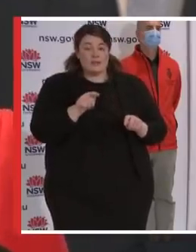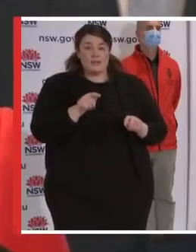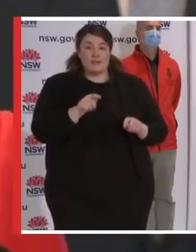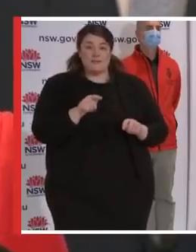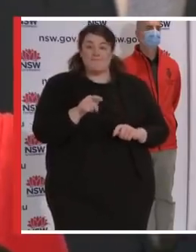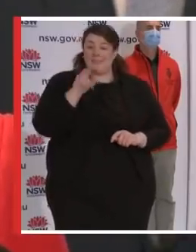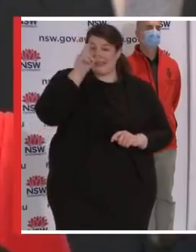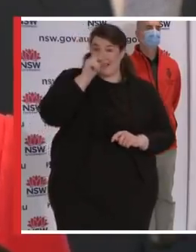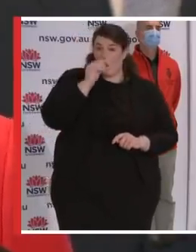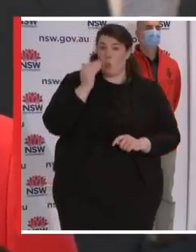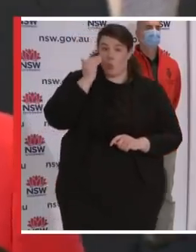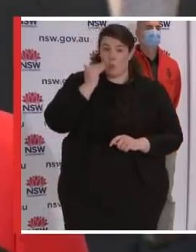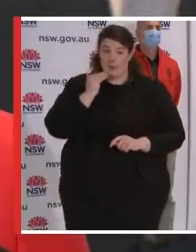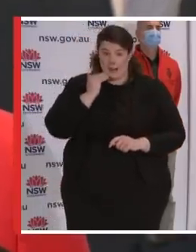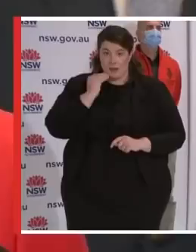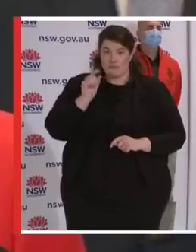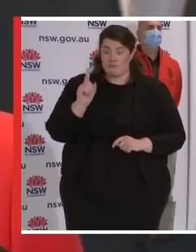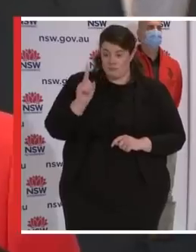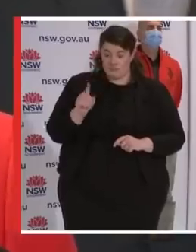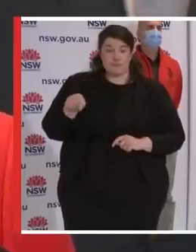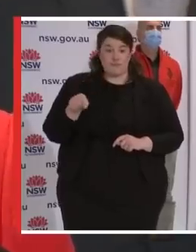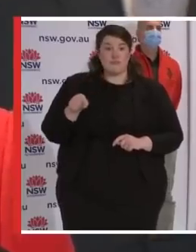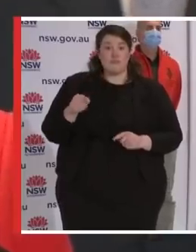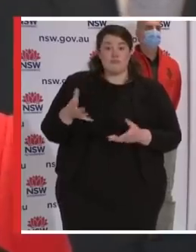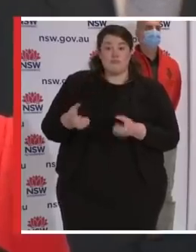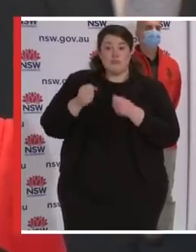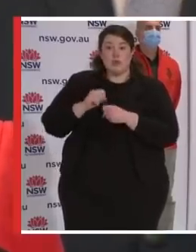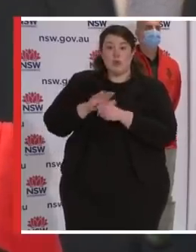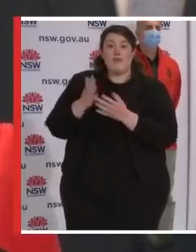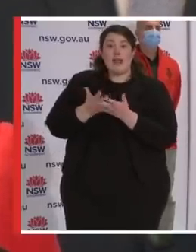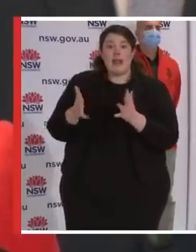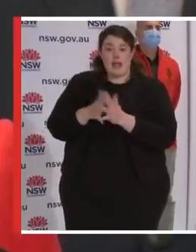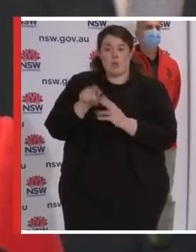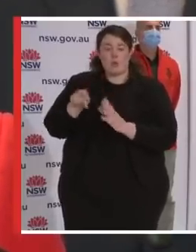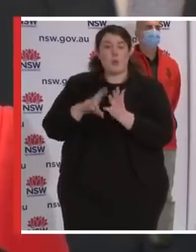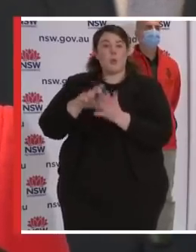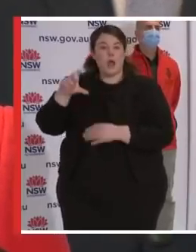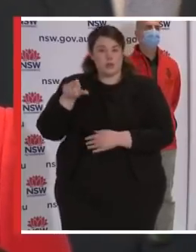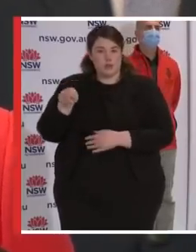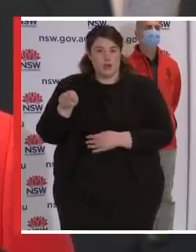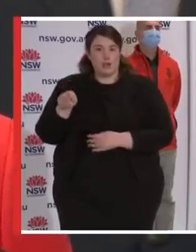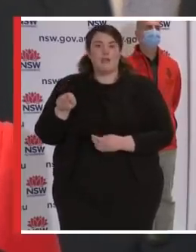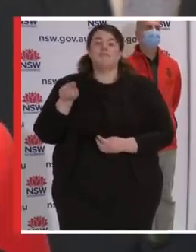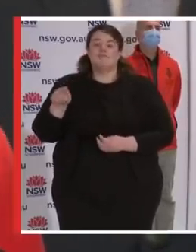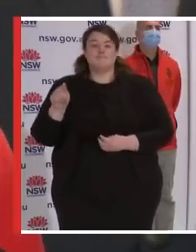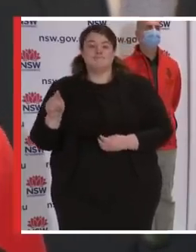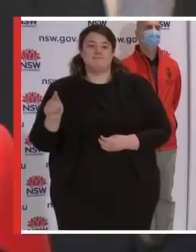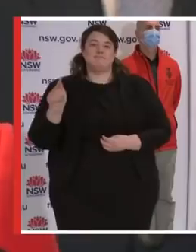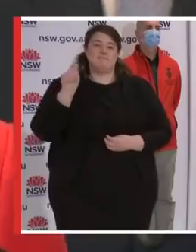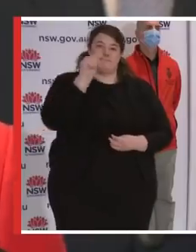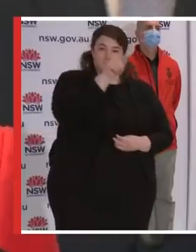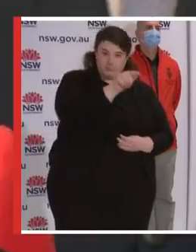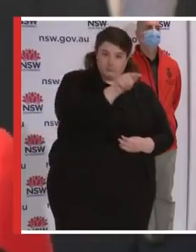lady was exposed to COVID in Newcastle. She then travelled to Tamworth on